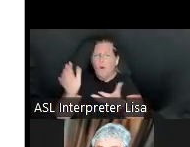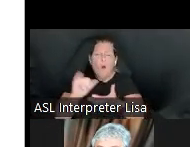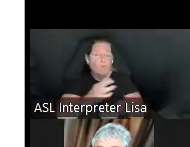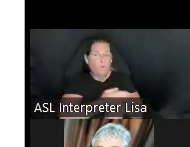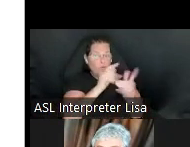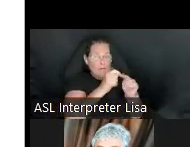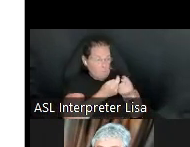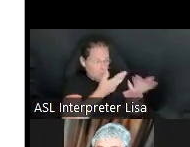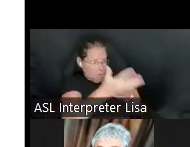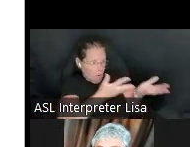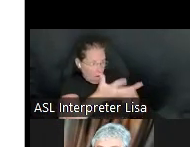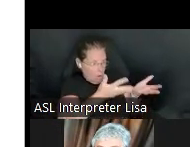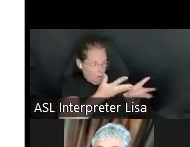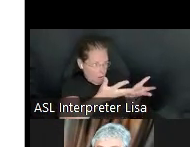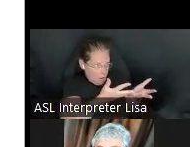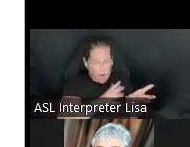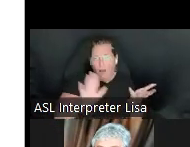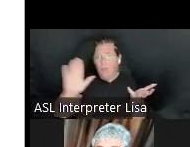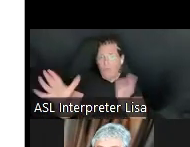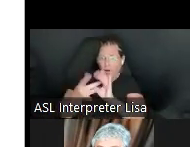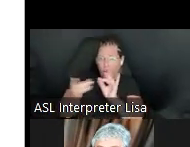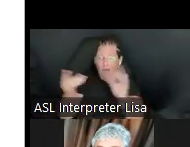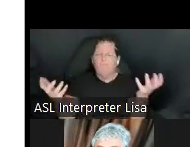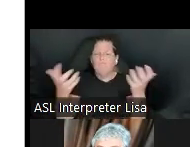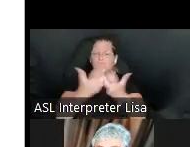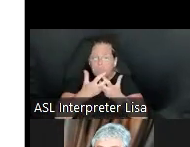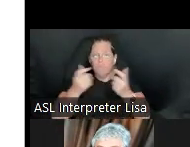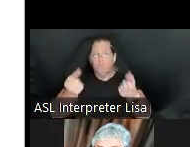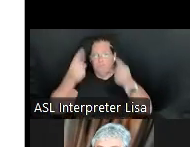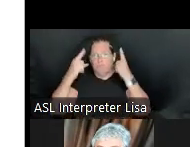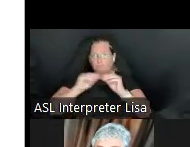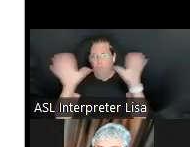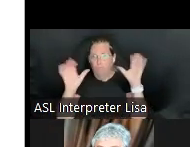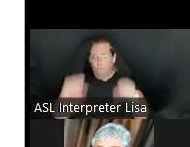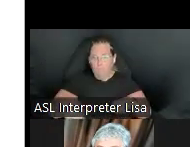and, of course, the family. You can go on to the next slide.